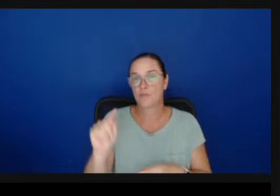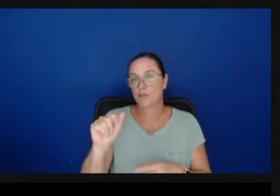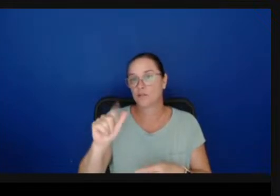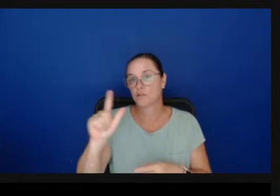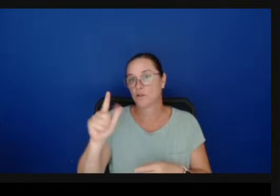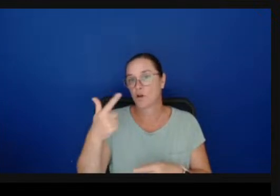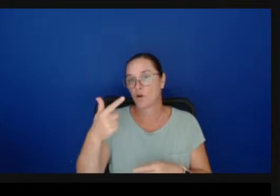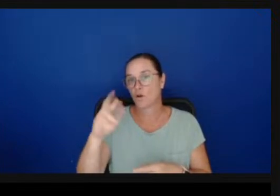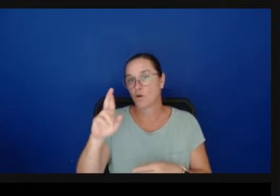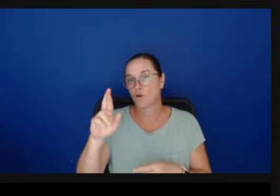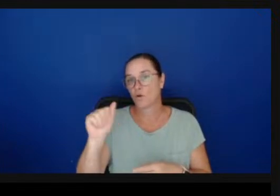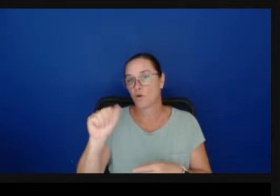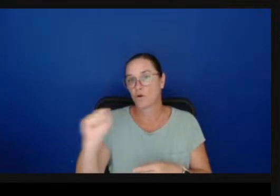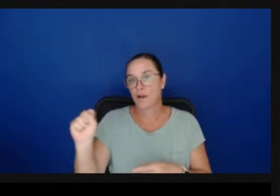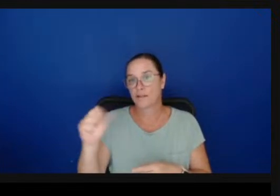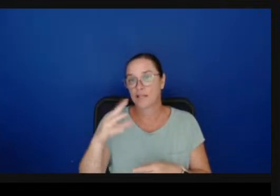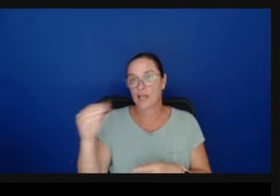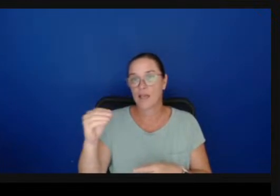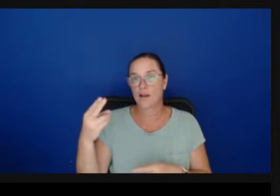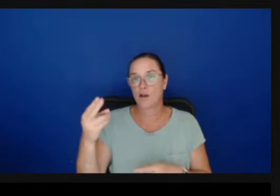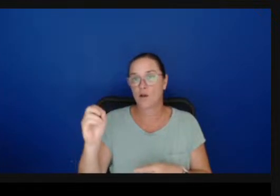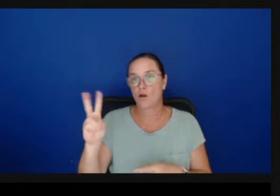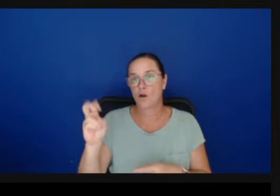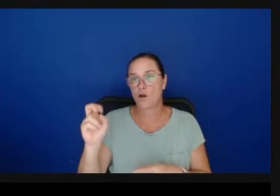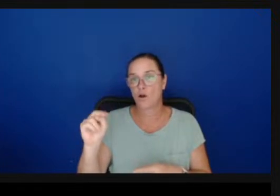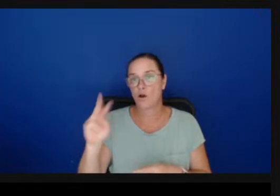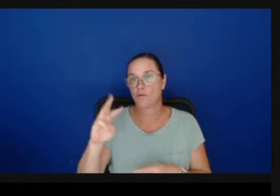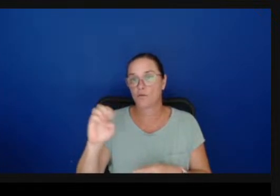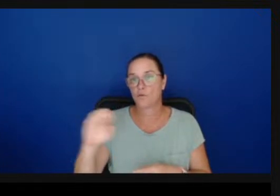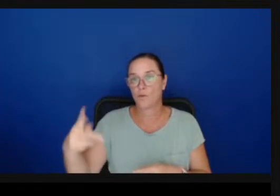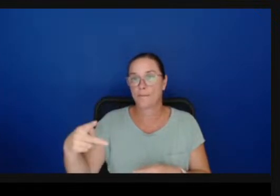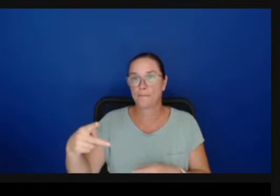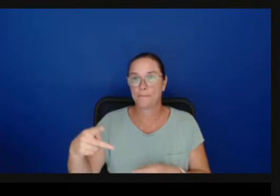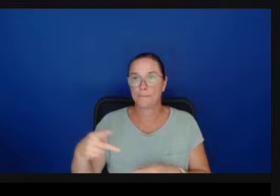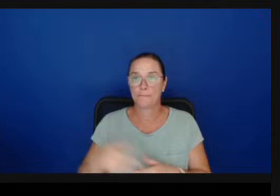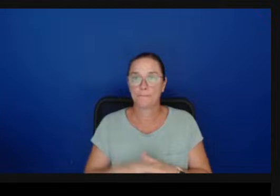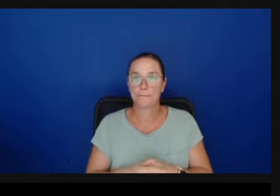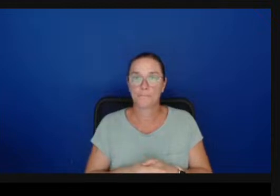Tallgrass, and Hovenweep. And I'll